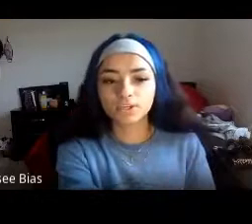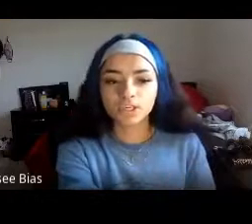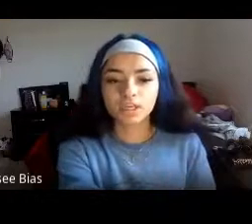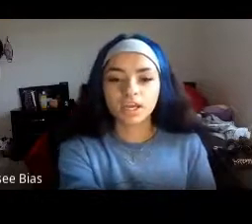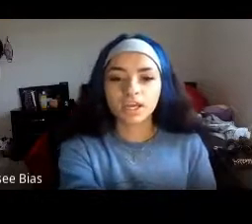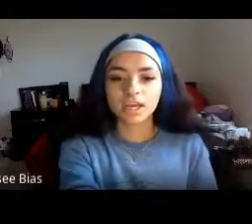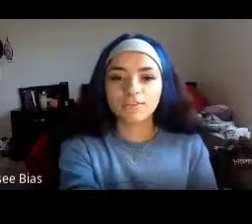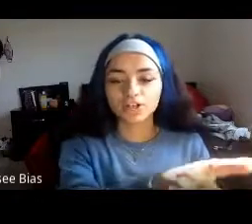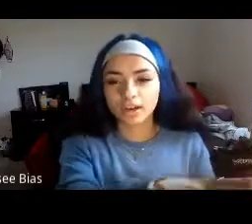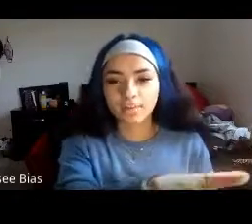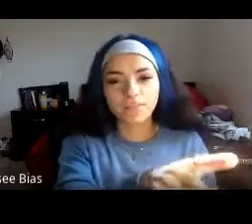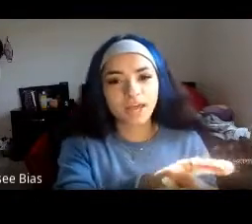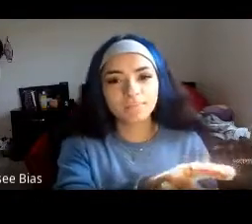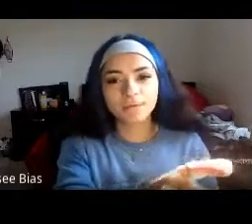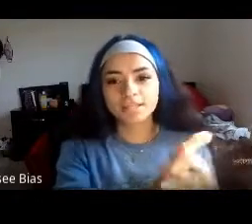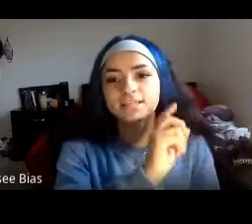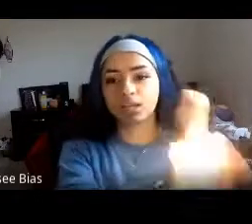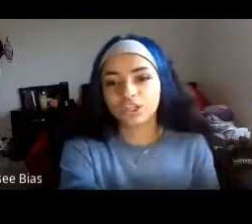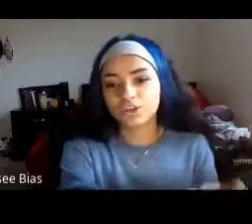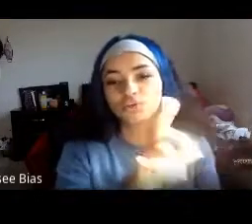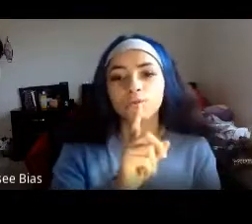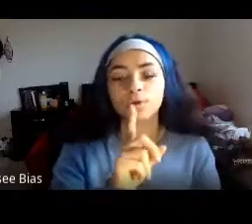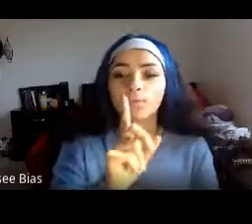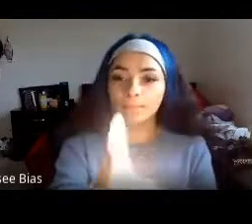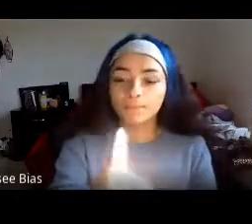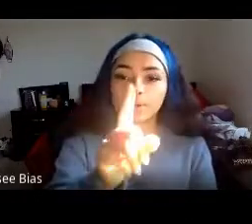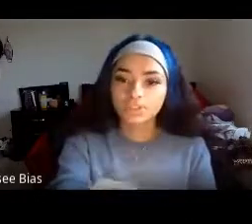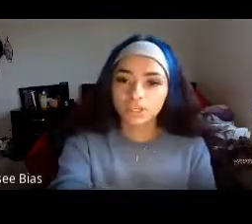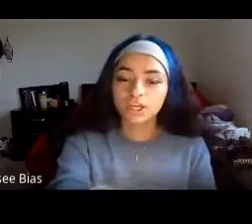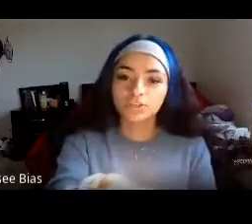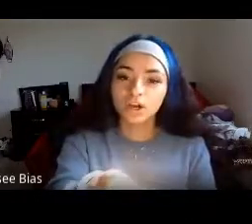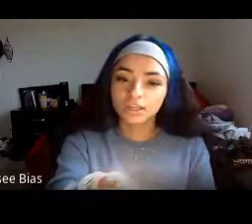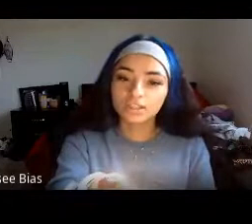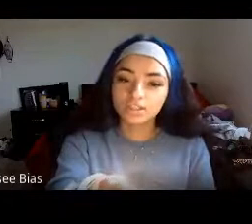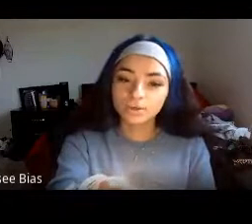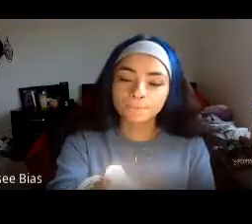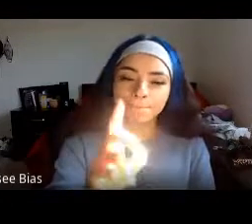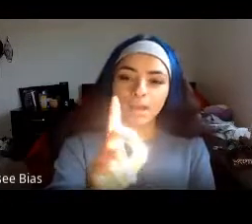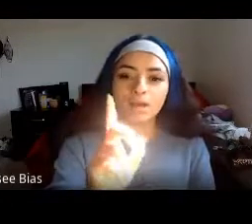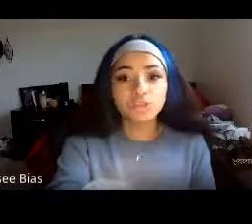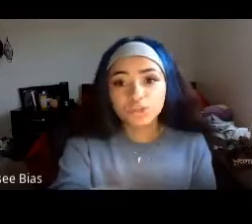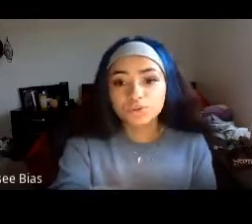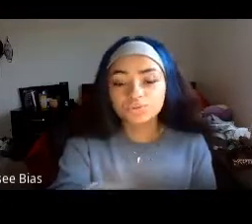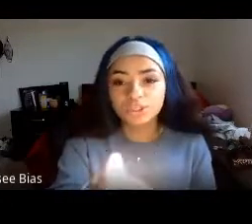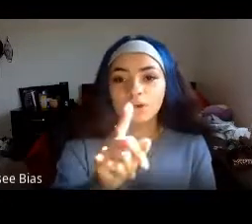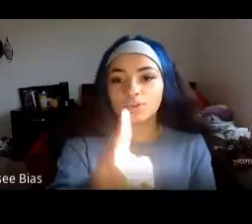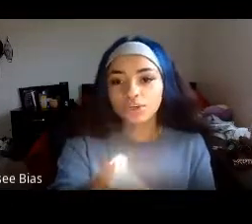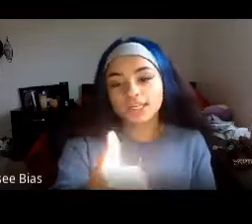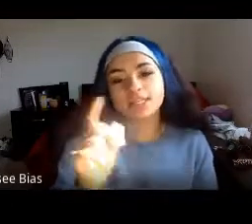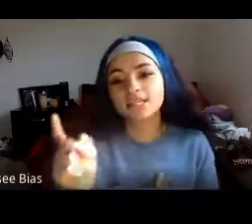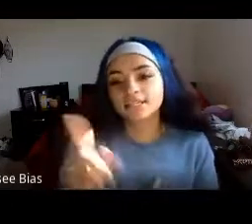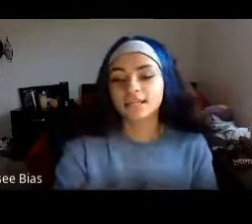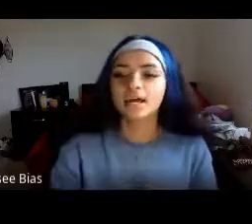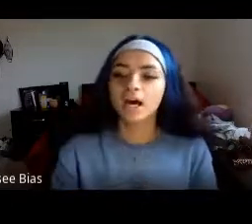the person if you're not talking about them, because then it's like you. So if you point at the person you're talking to,